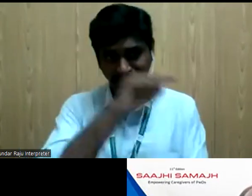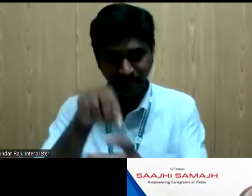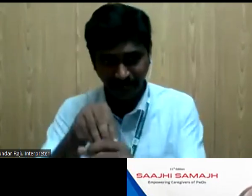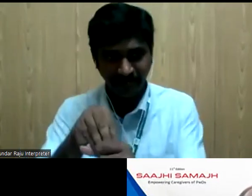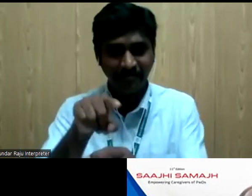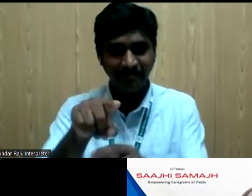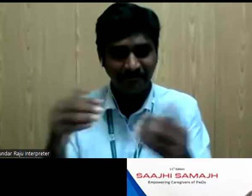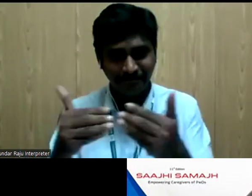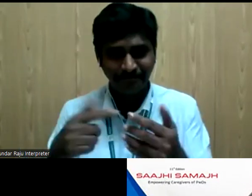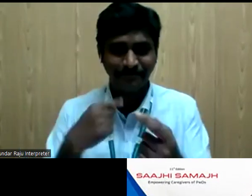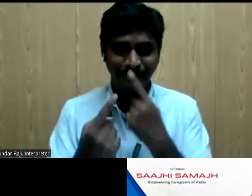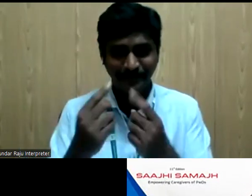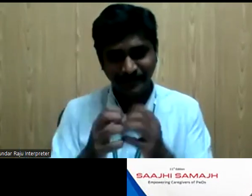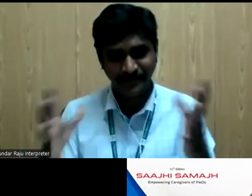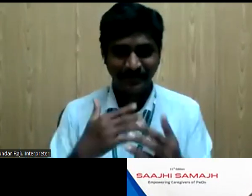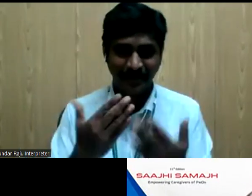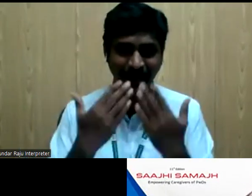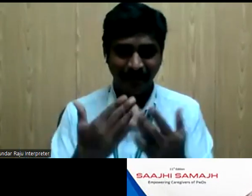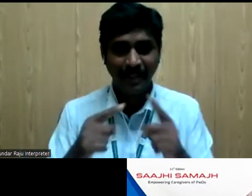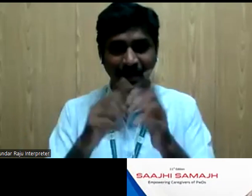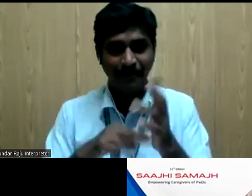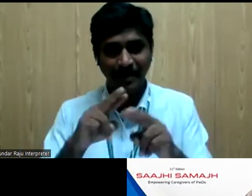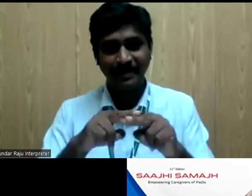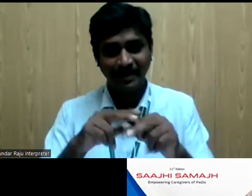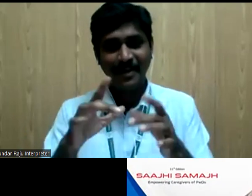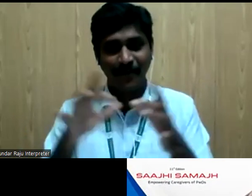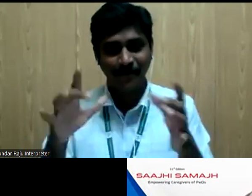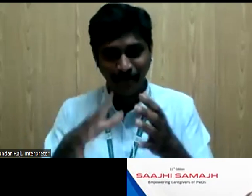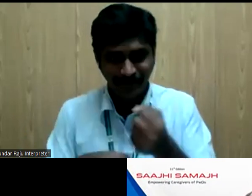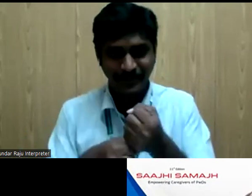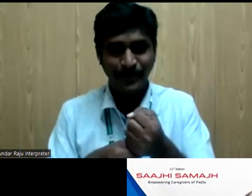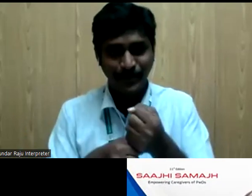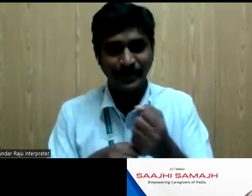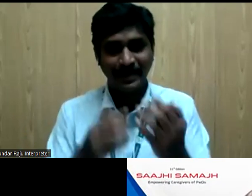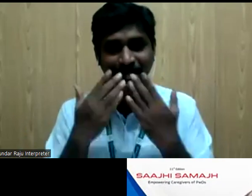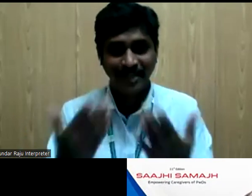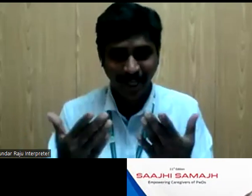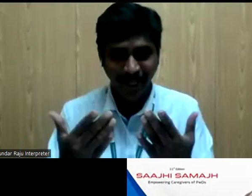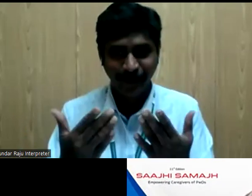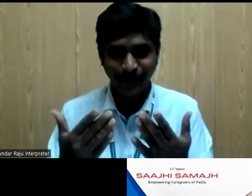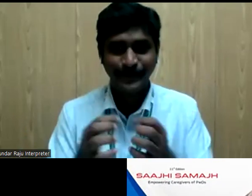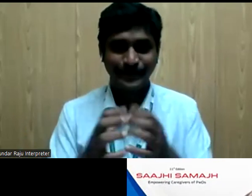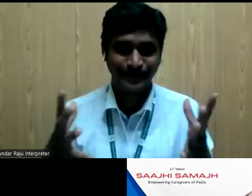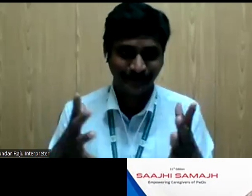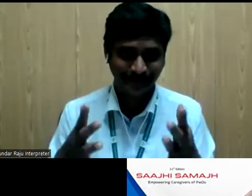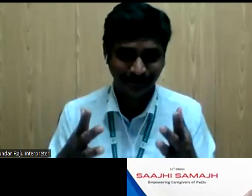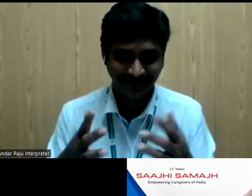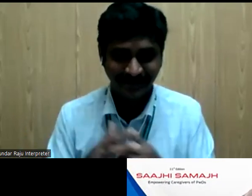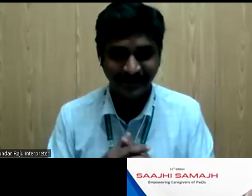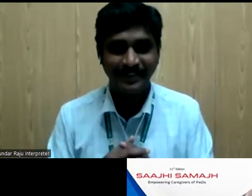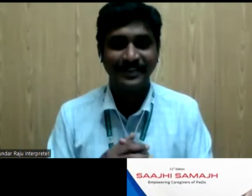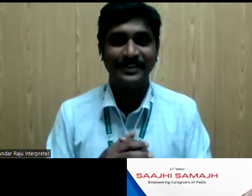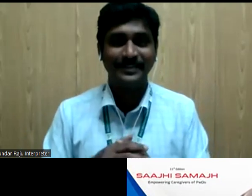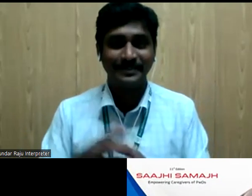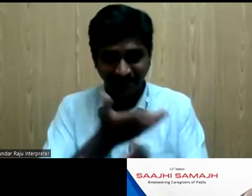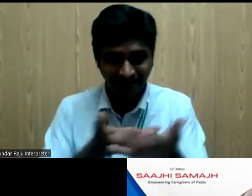being a supporter of Tech Mahindra Foundation. And let's back to Naima to take this discussion forward. Yeah,